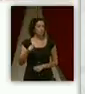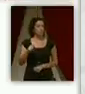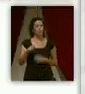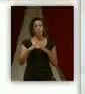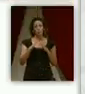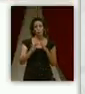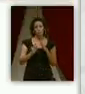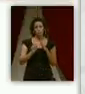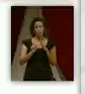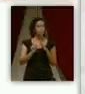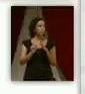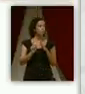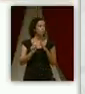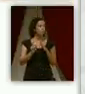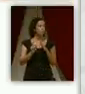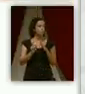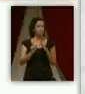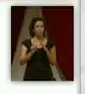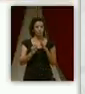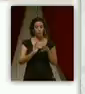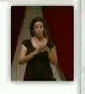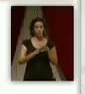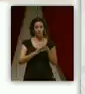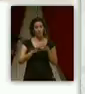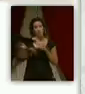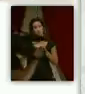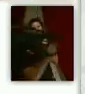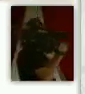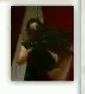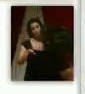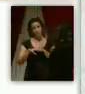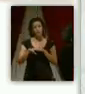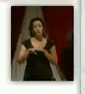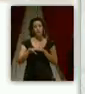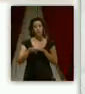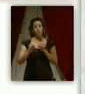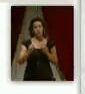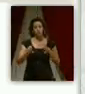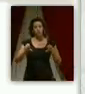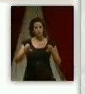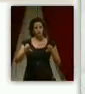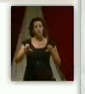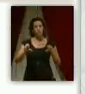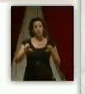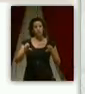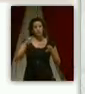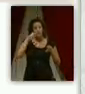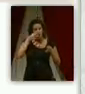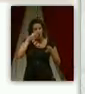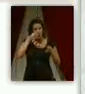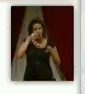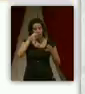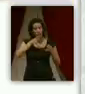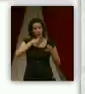Samsung smartphone, I click on a home. To the left and to the right, you will see 2 buttons, which are